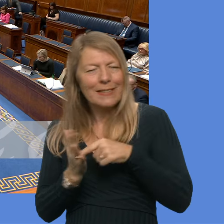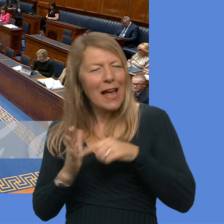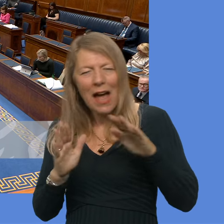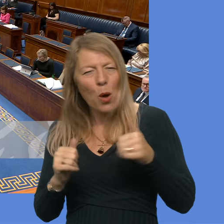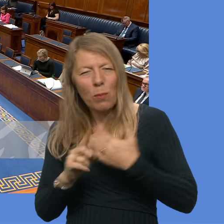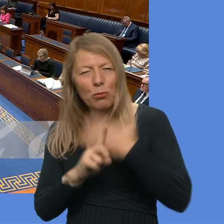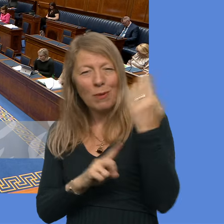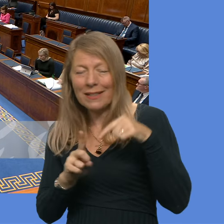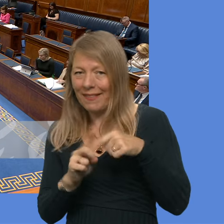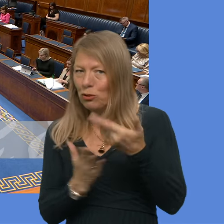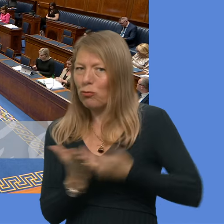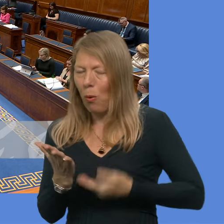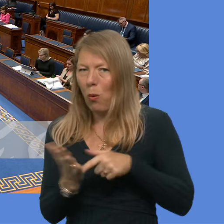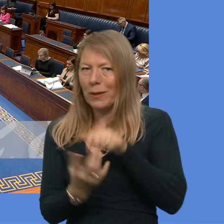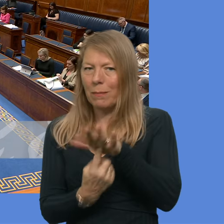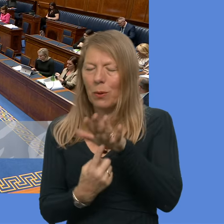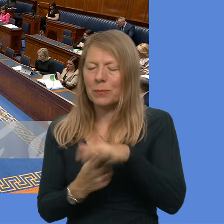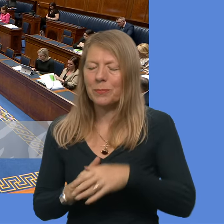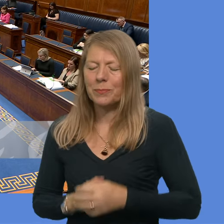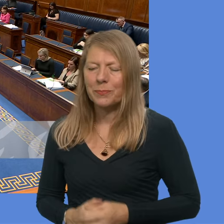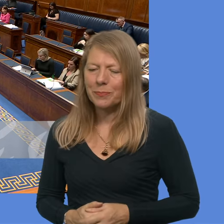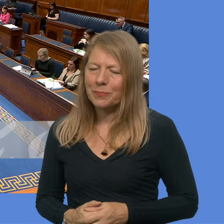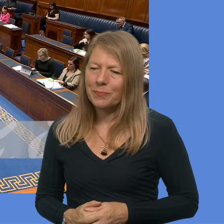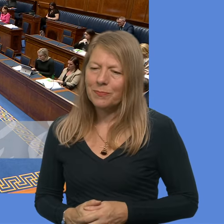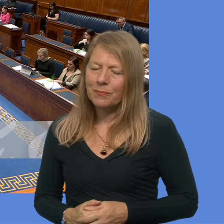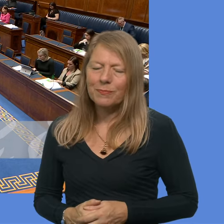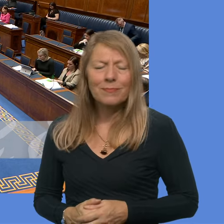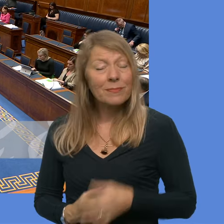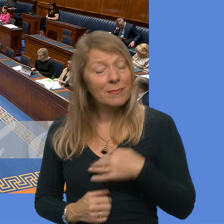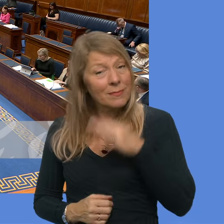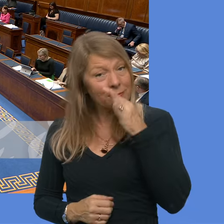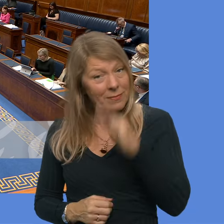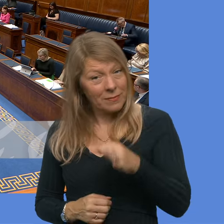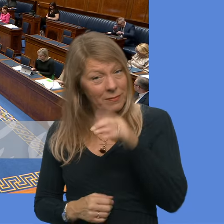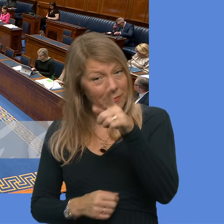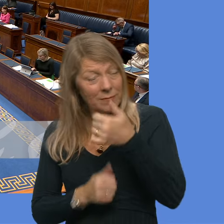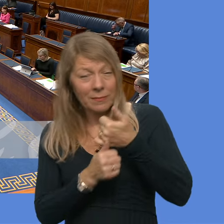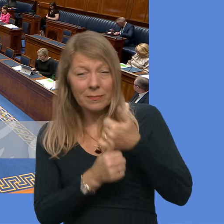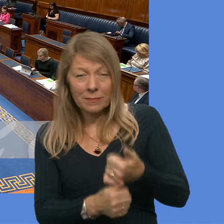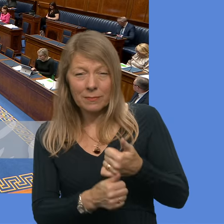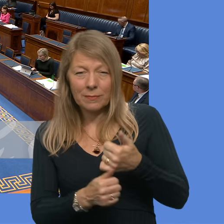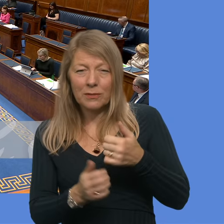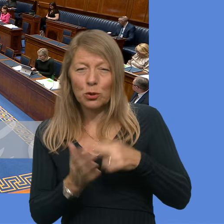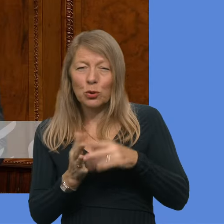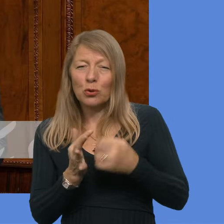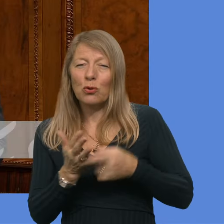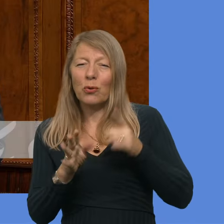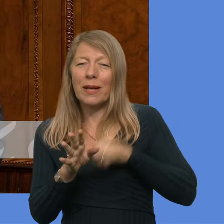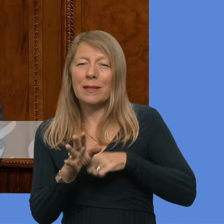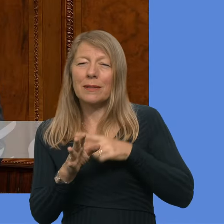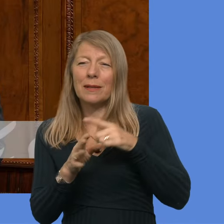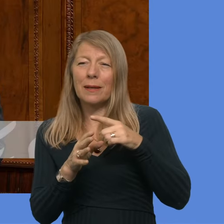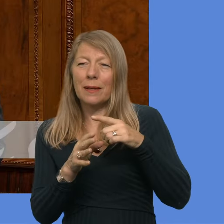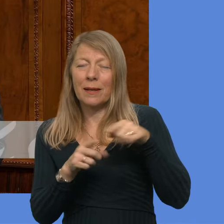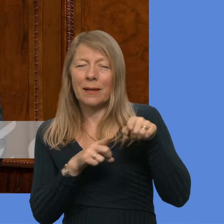McDonald-Day. Will the Minister join with me in commending the work of Newry bid Eamon Connolly during the recent floods, who has literally got his